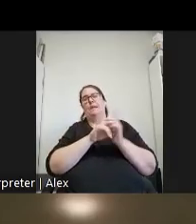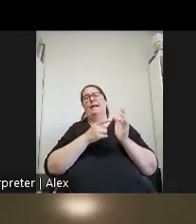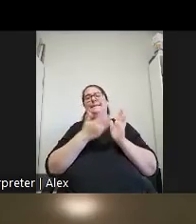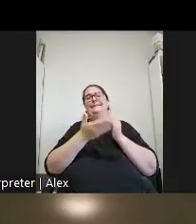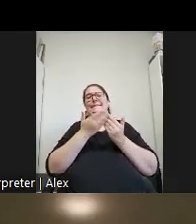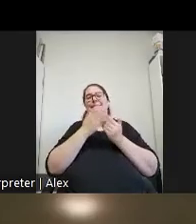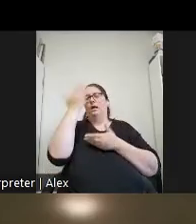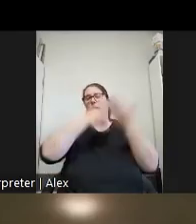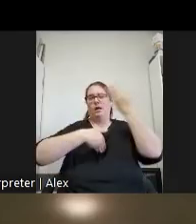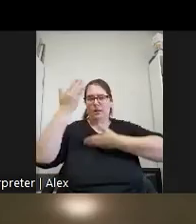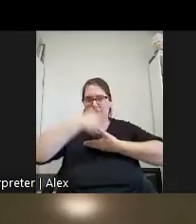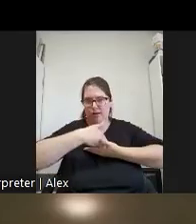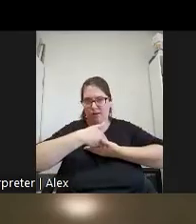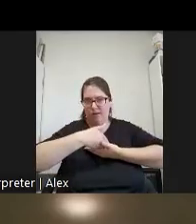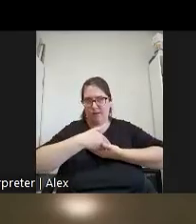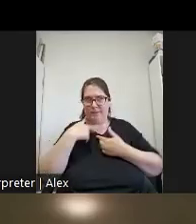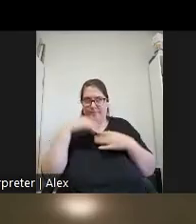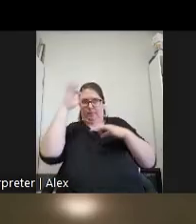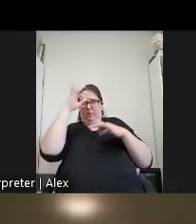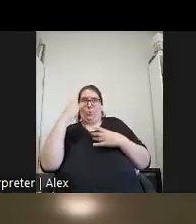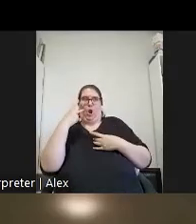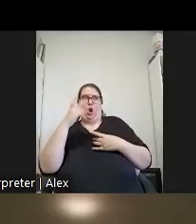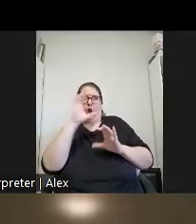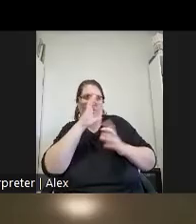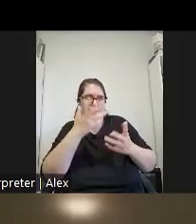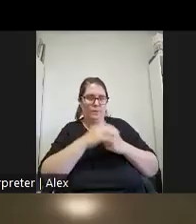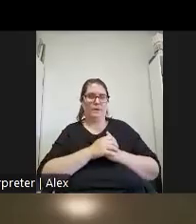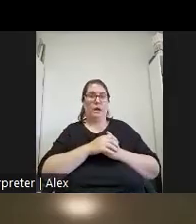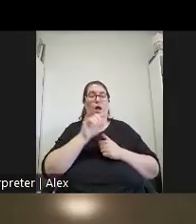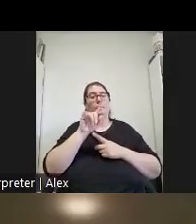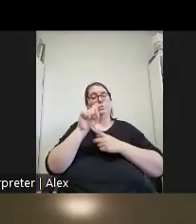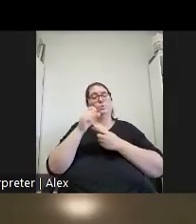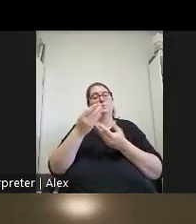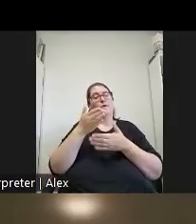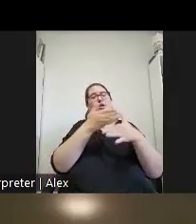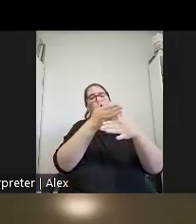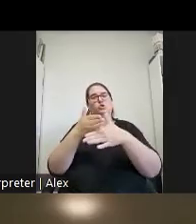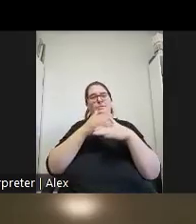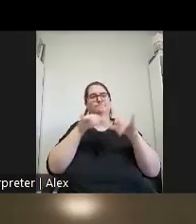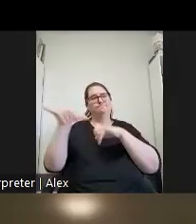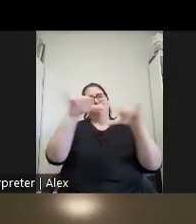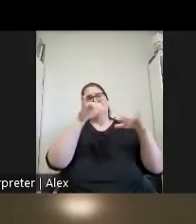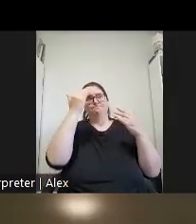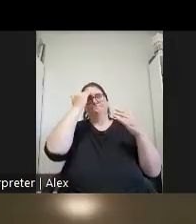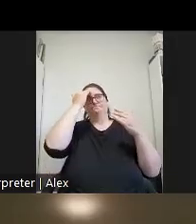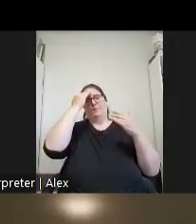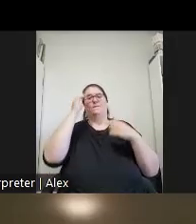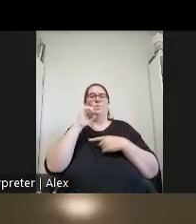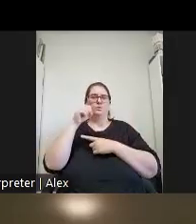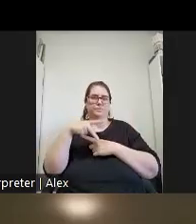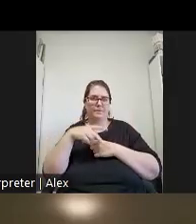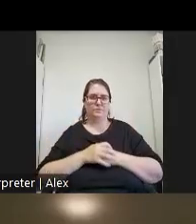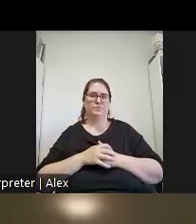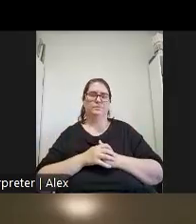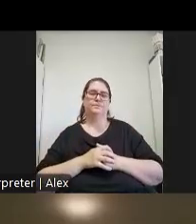quite sure what to look for. Tools also provide a shared understanding and language about risk for service providers.